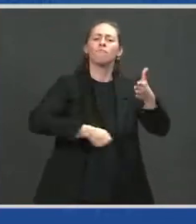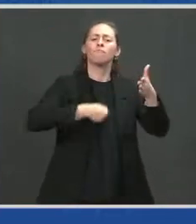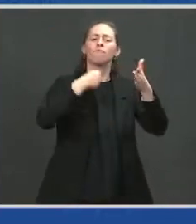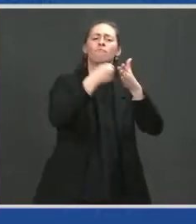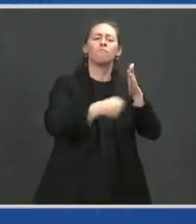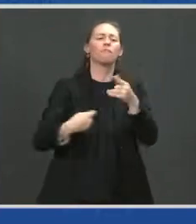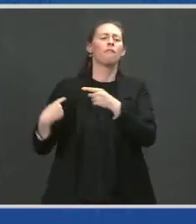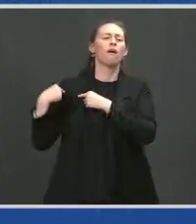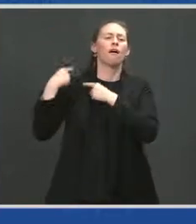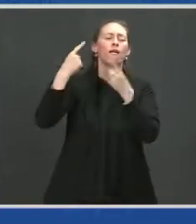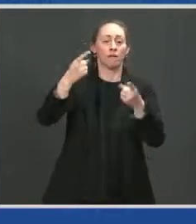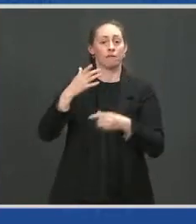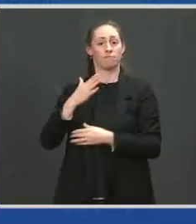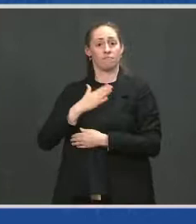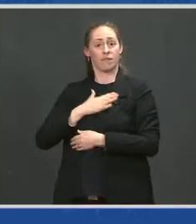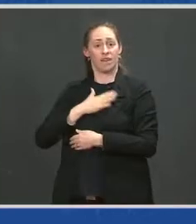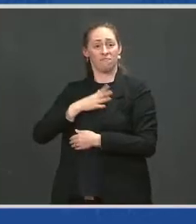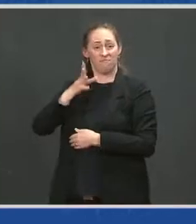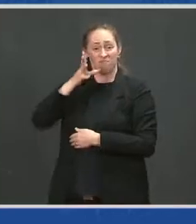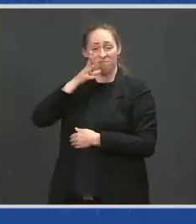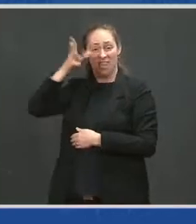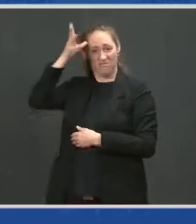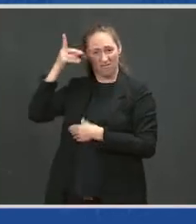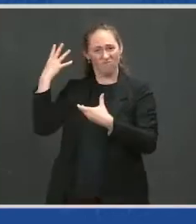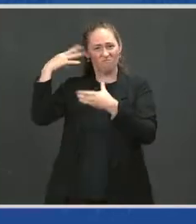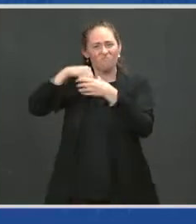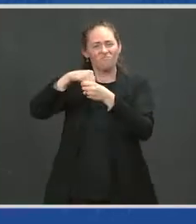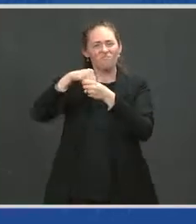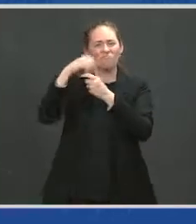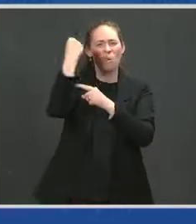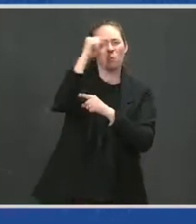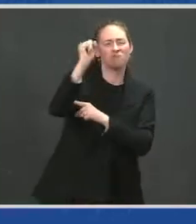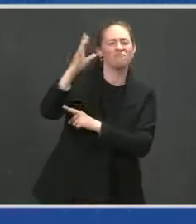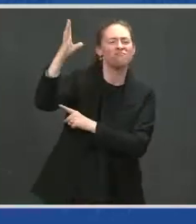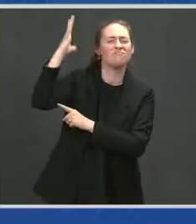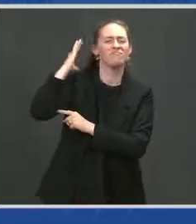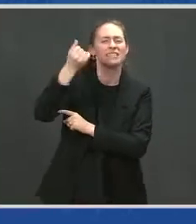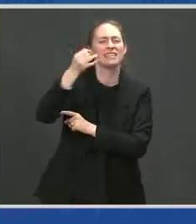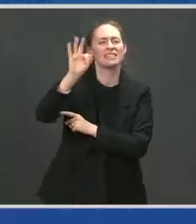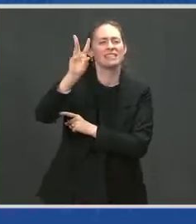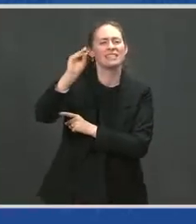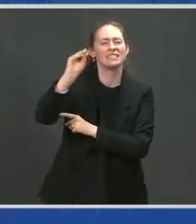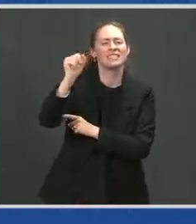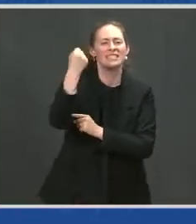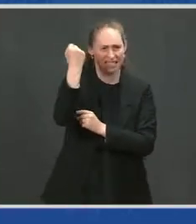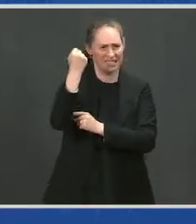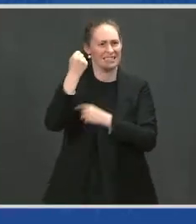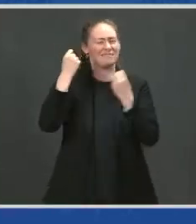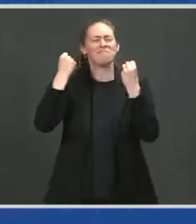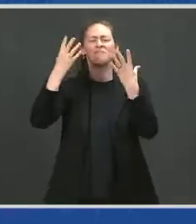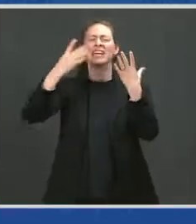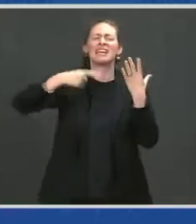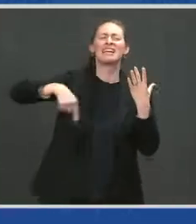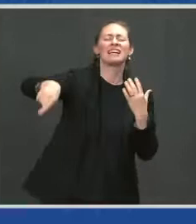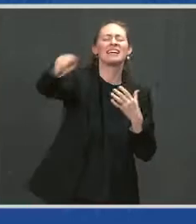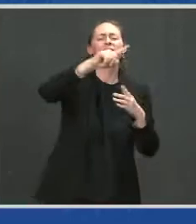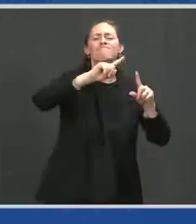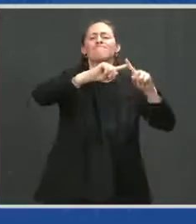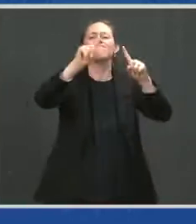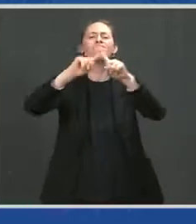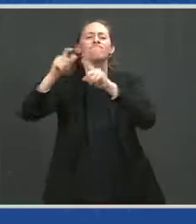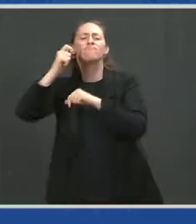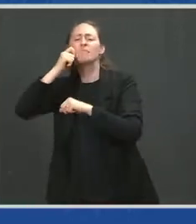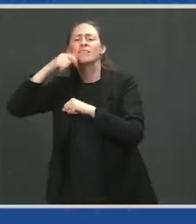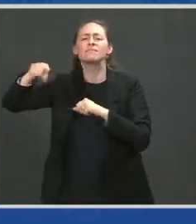protested in the 1960s, that millions of us, Americans of every race, protested